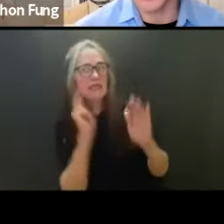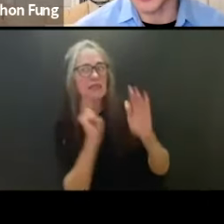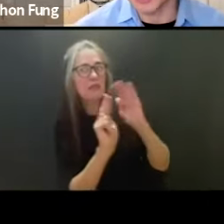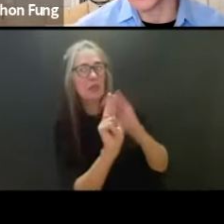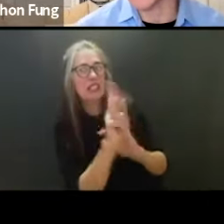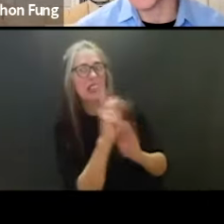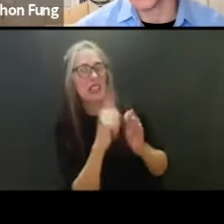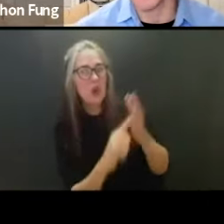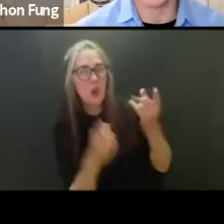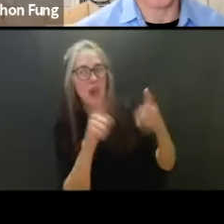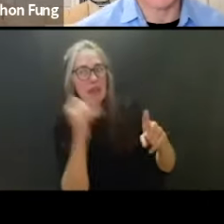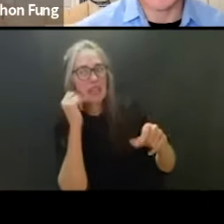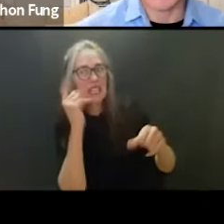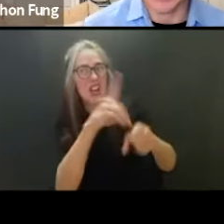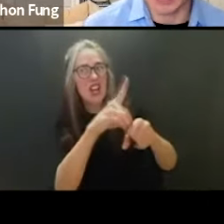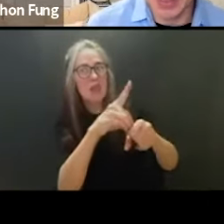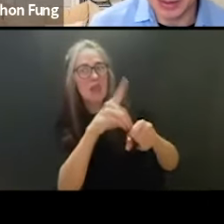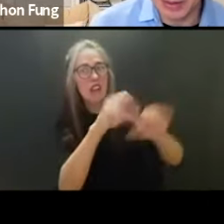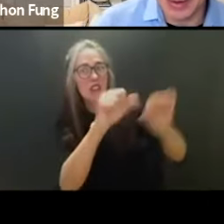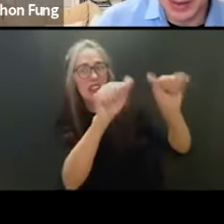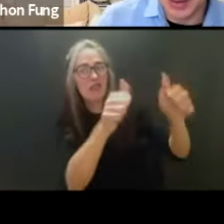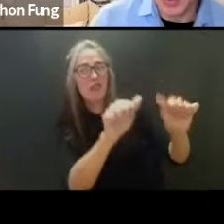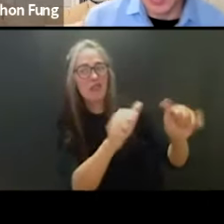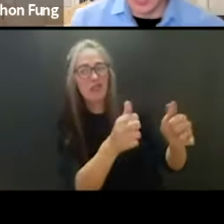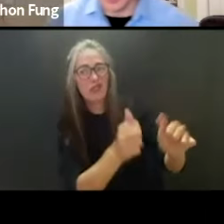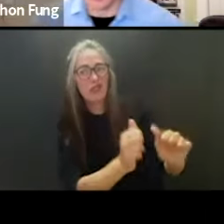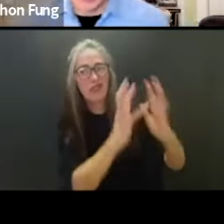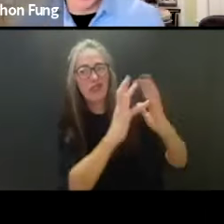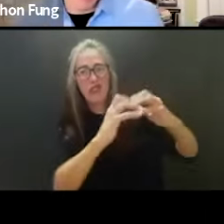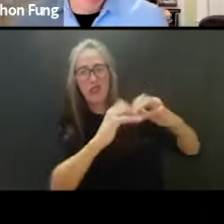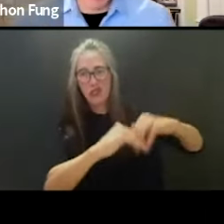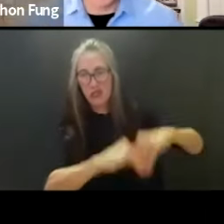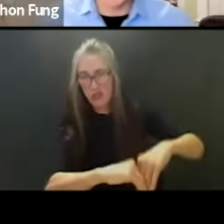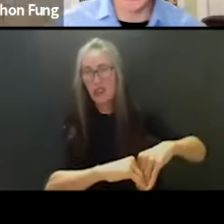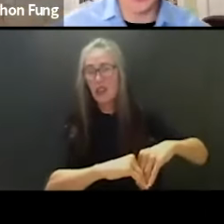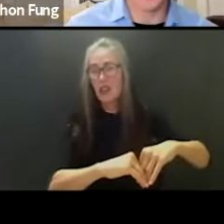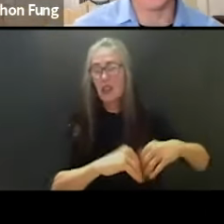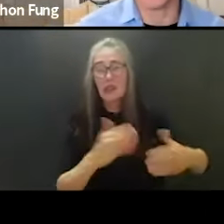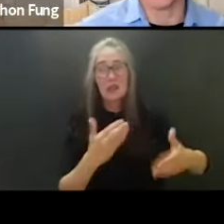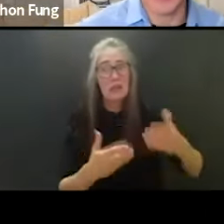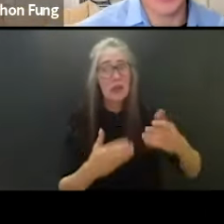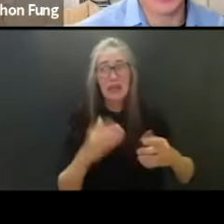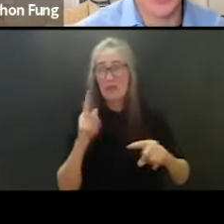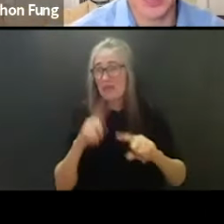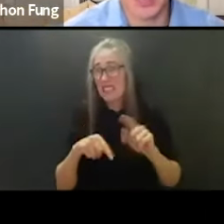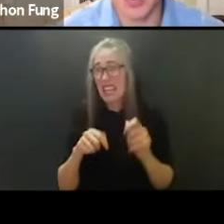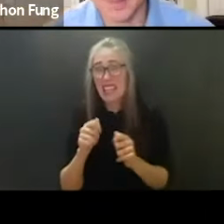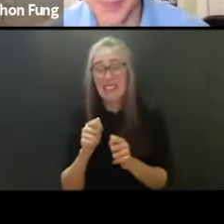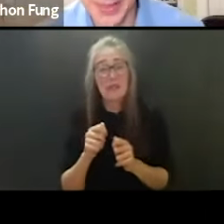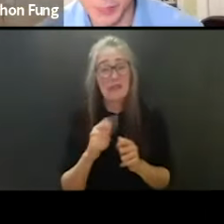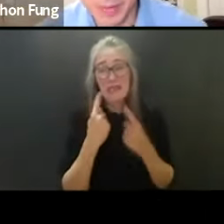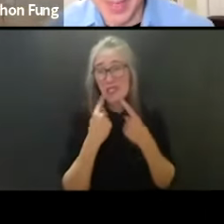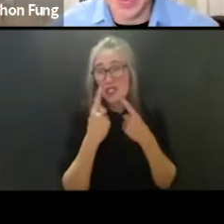different scenarios for what democratic decline might look like, and some people have even suggested dramatically that